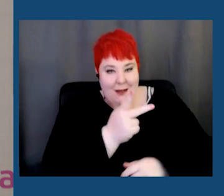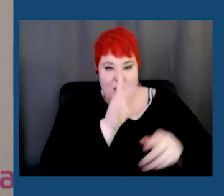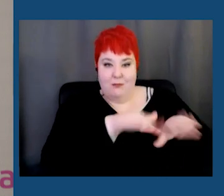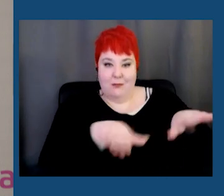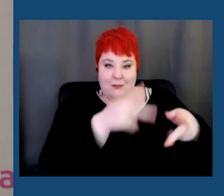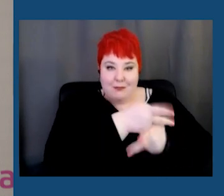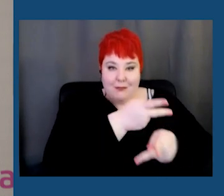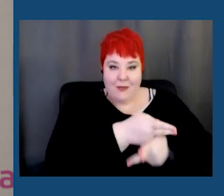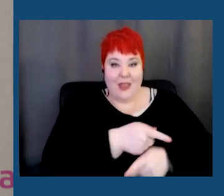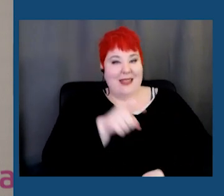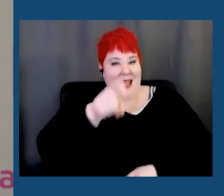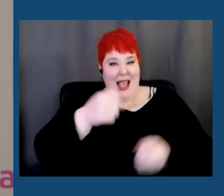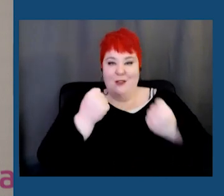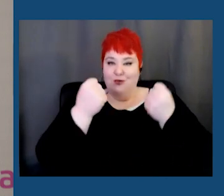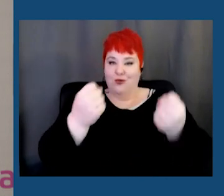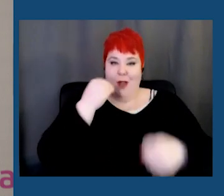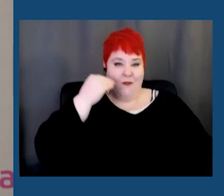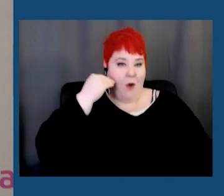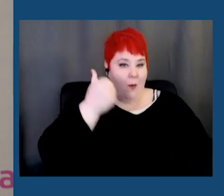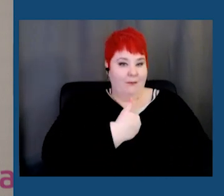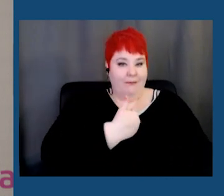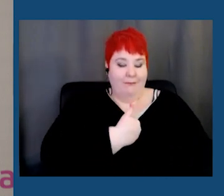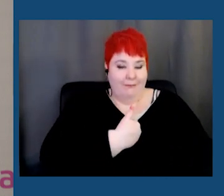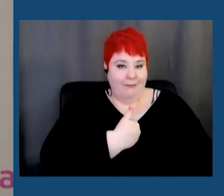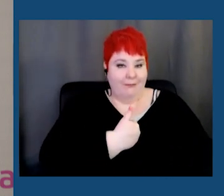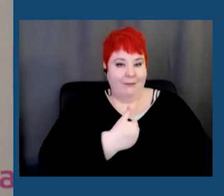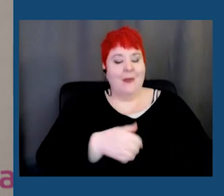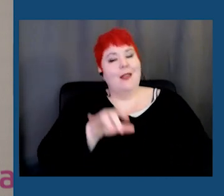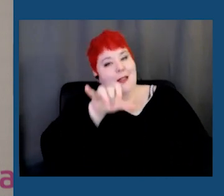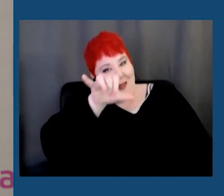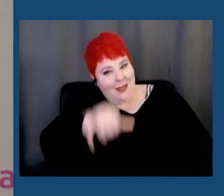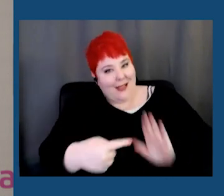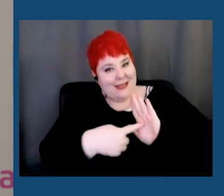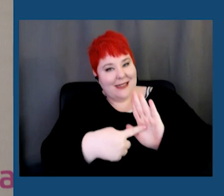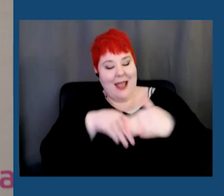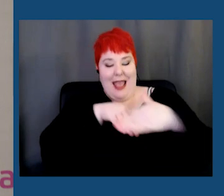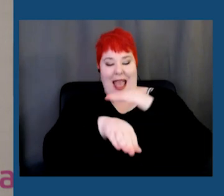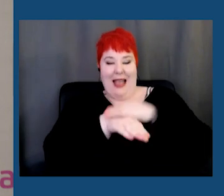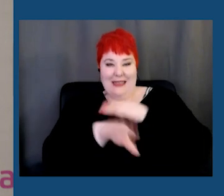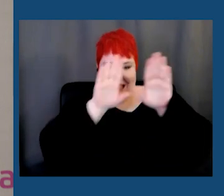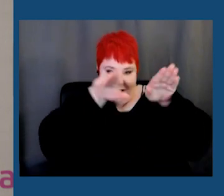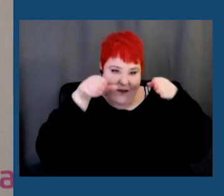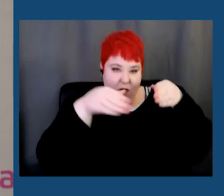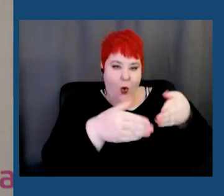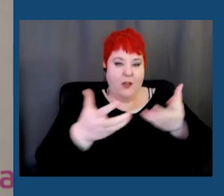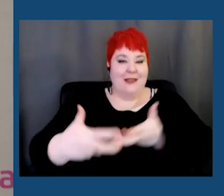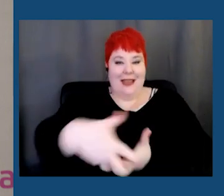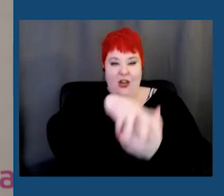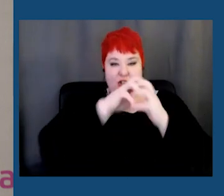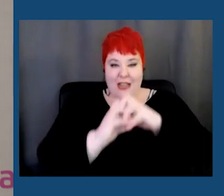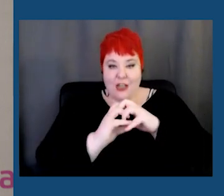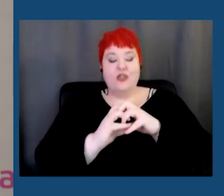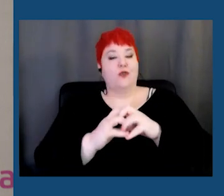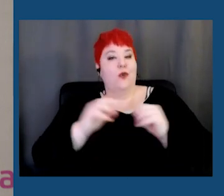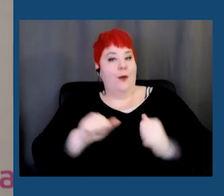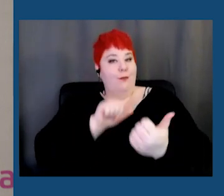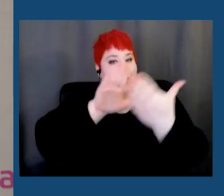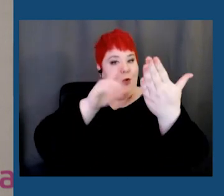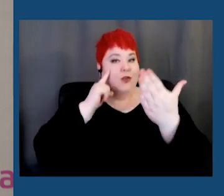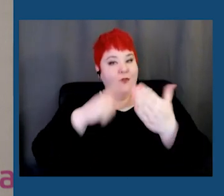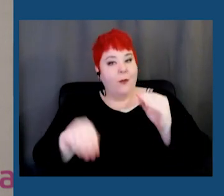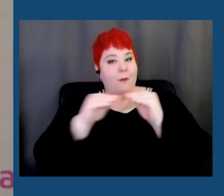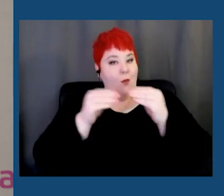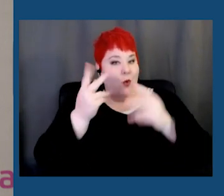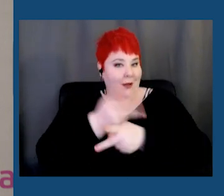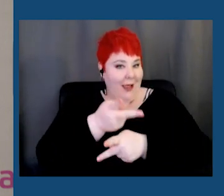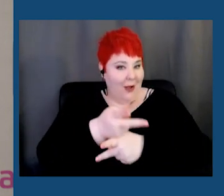home. This is an example of an access-oriented, intersectional approach to expanding care. Over